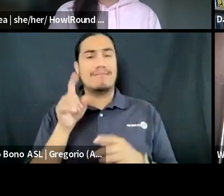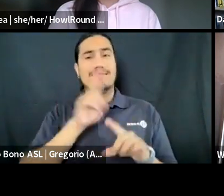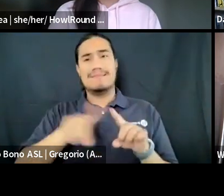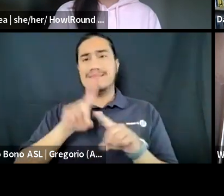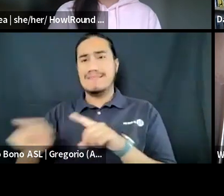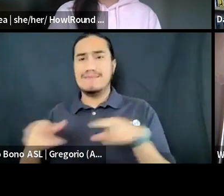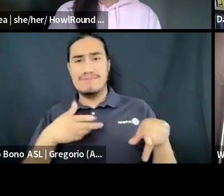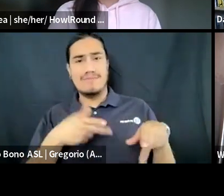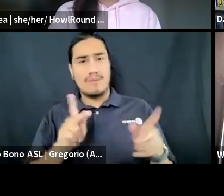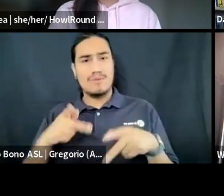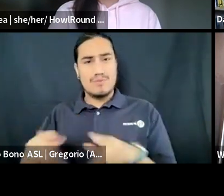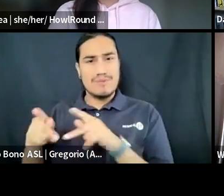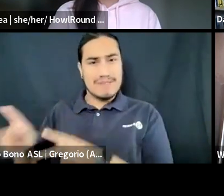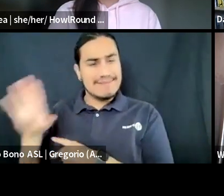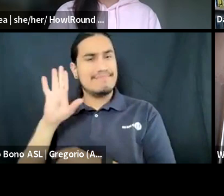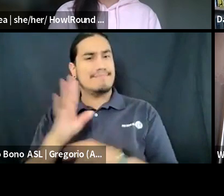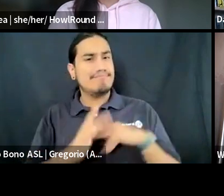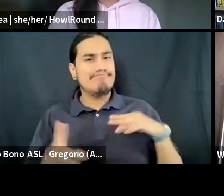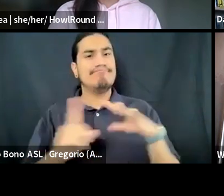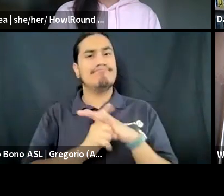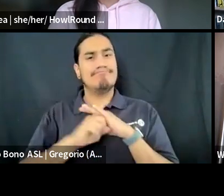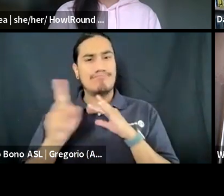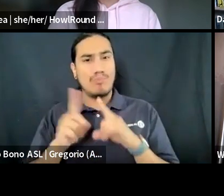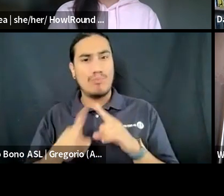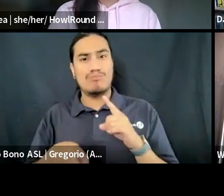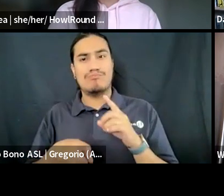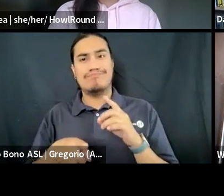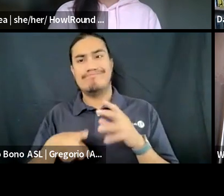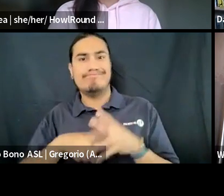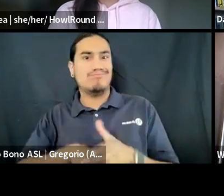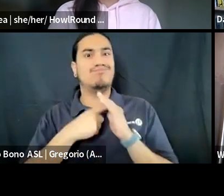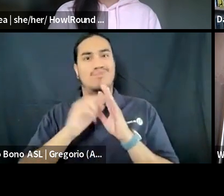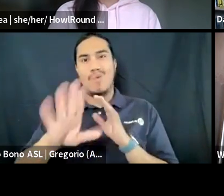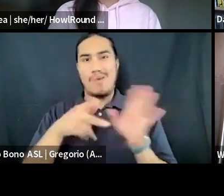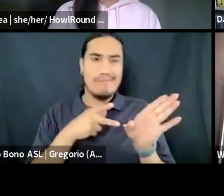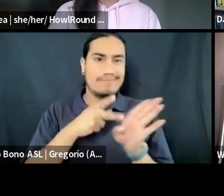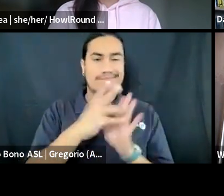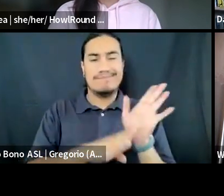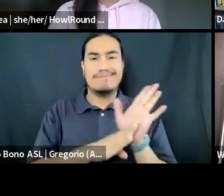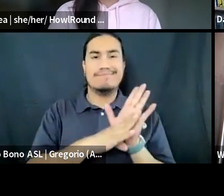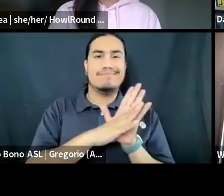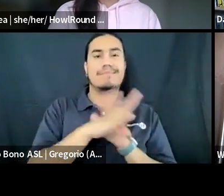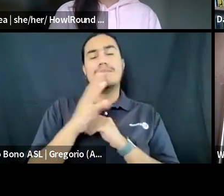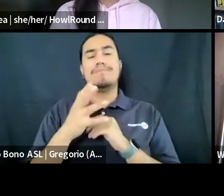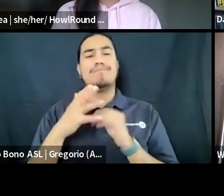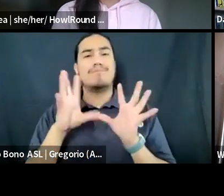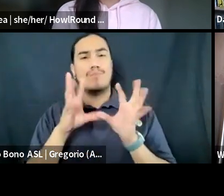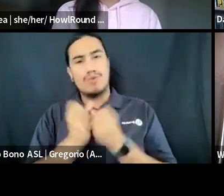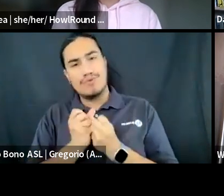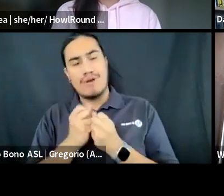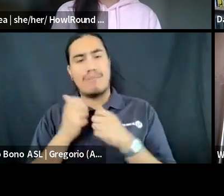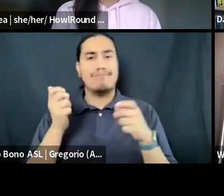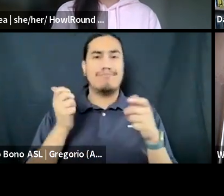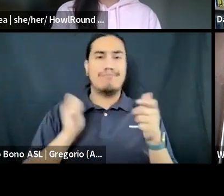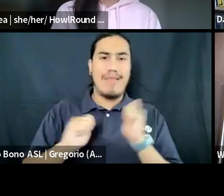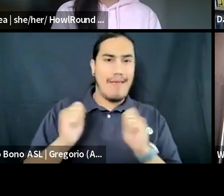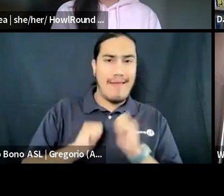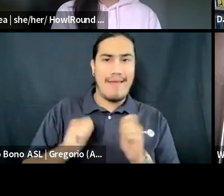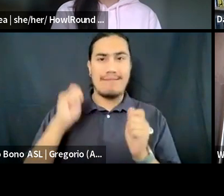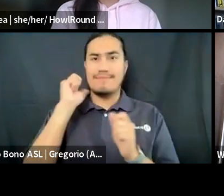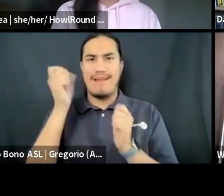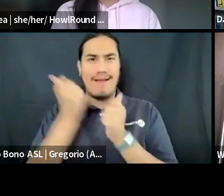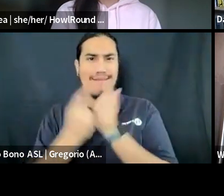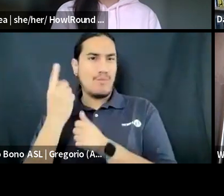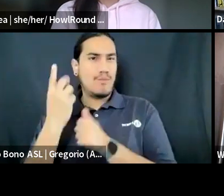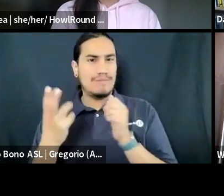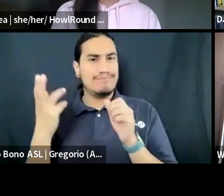that appear, you know, when you're starting off and, you know, to workshop and get into your plays, and not everyone is like, oh, and it's hard